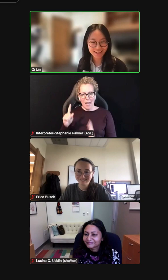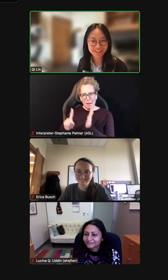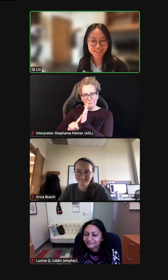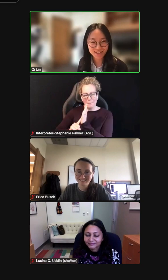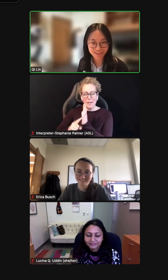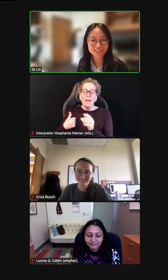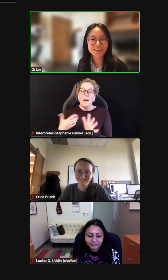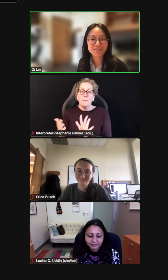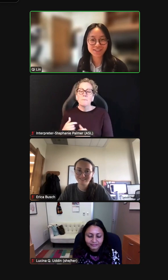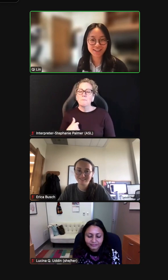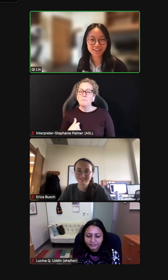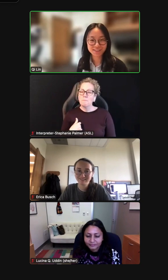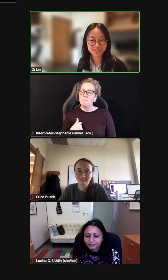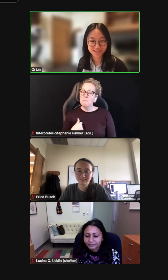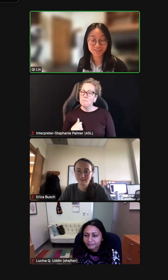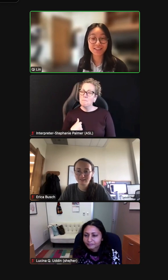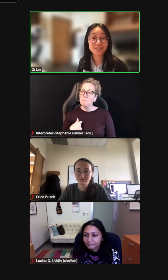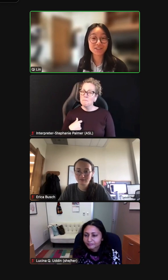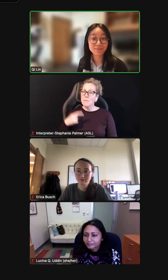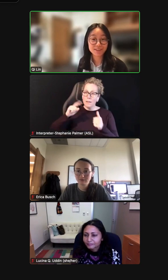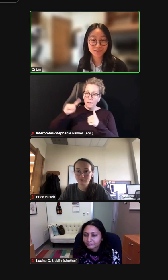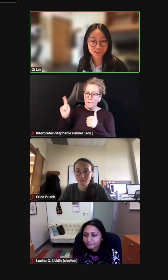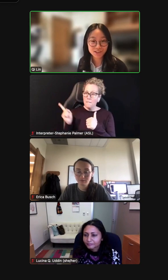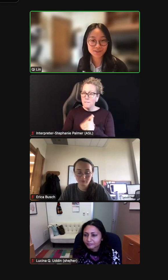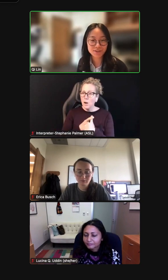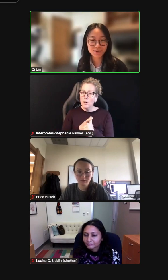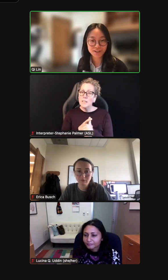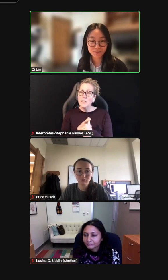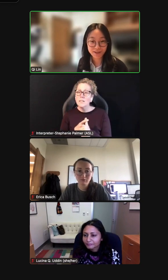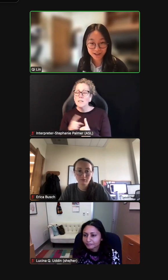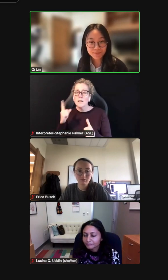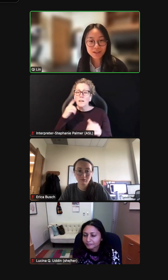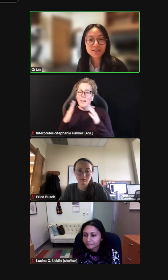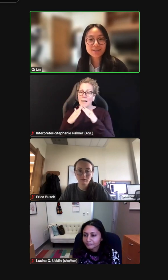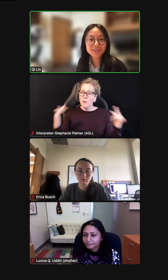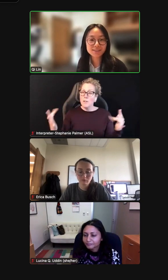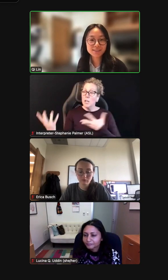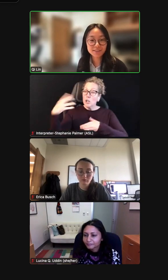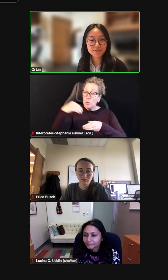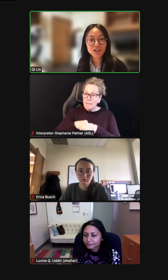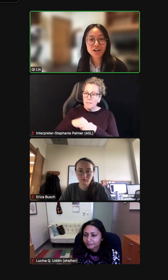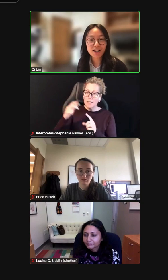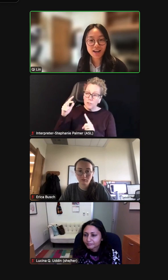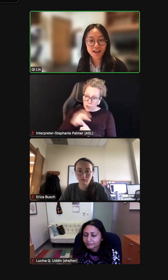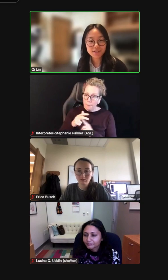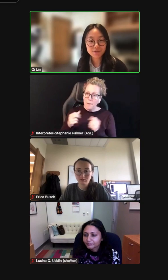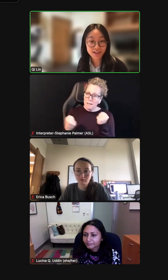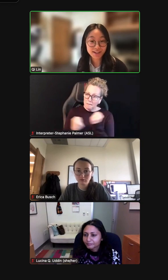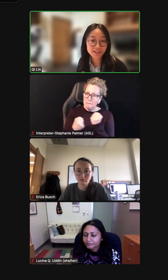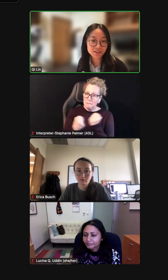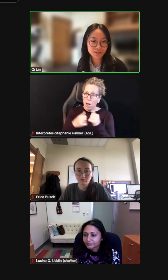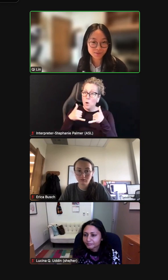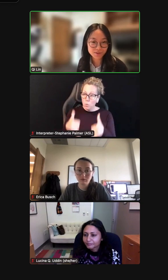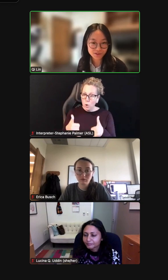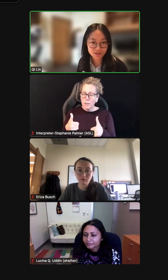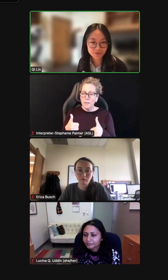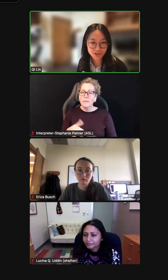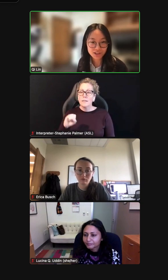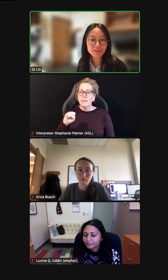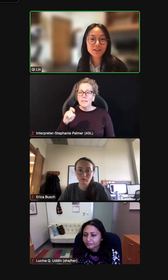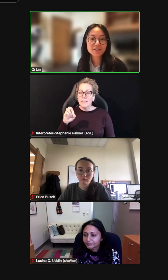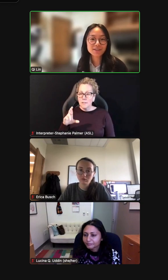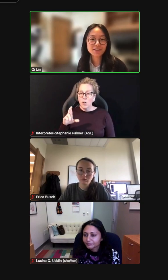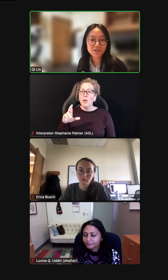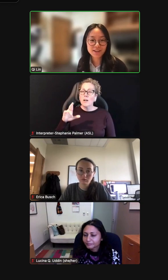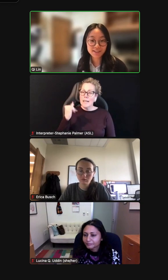including the inaugural Diversity Inclusivity Champion Award from OHBM, the CFAR Azrieli Global Scholar